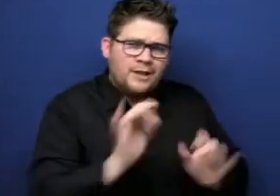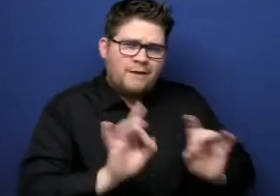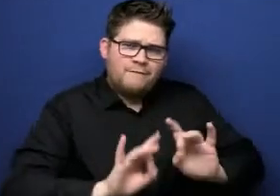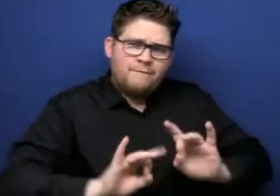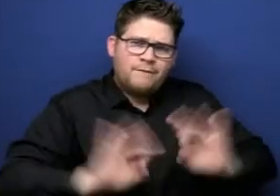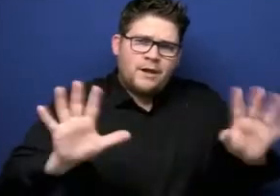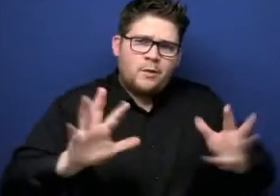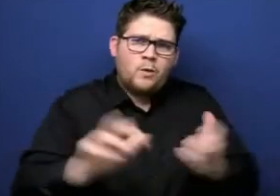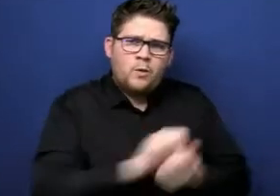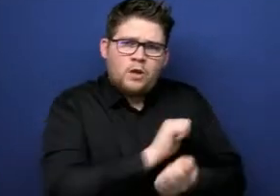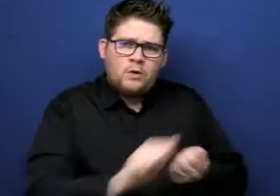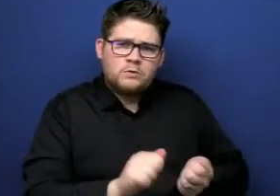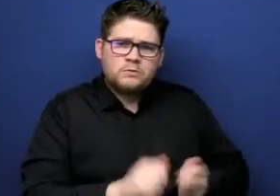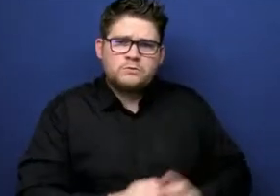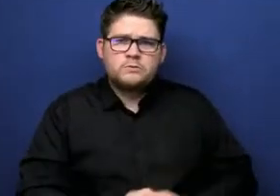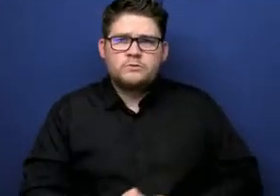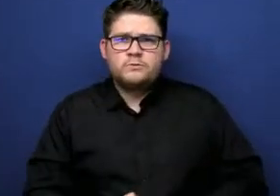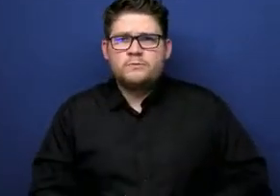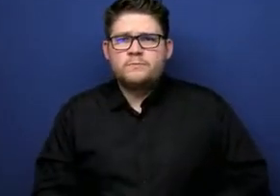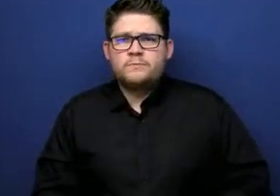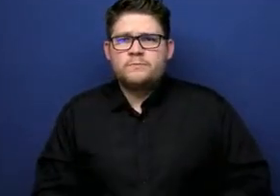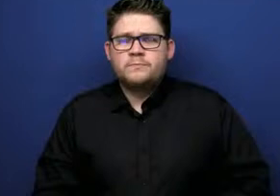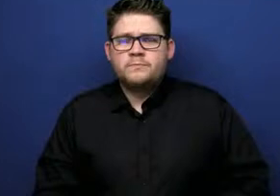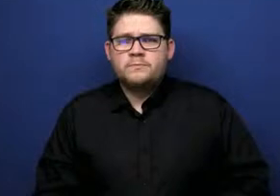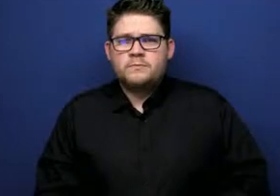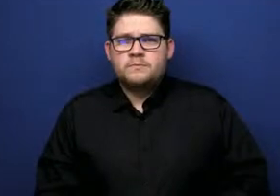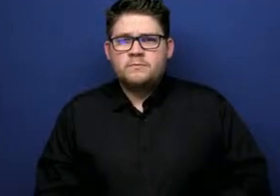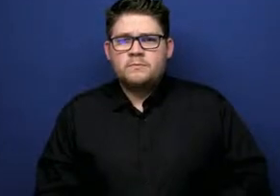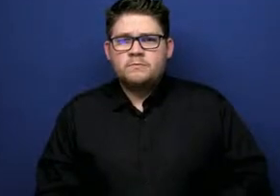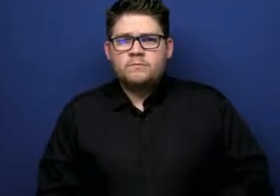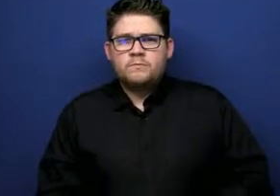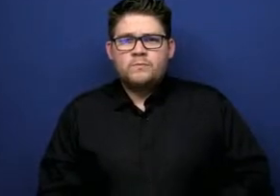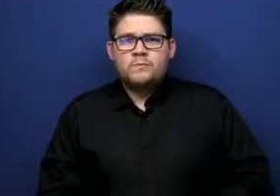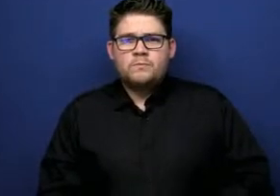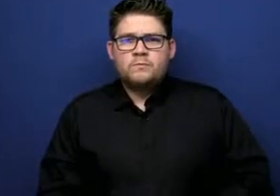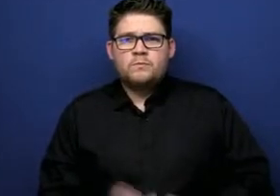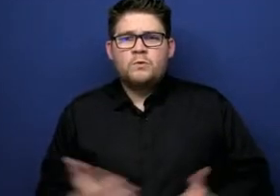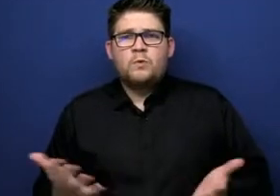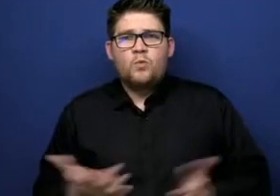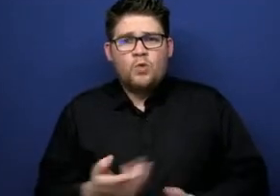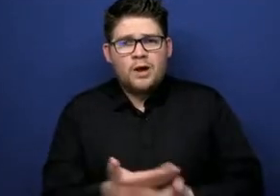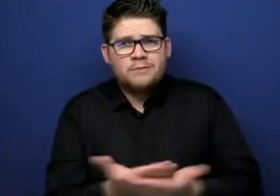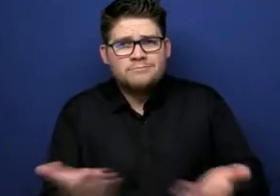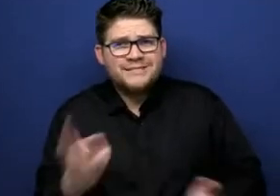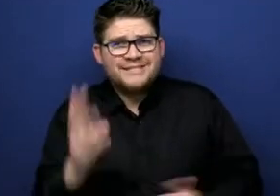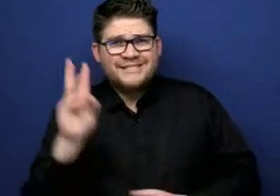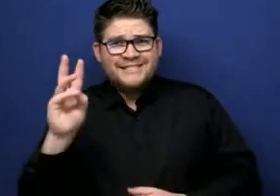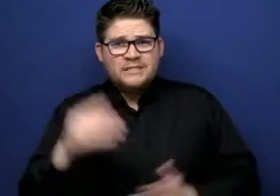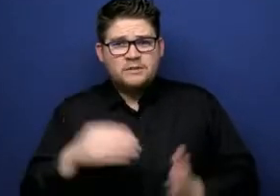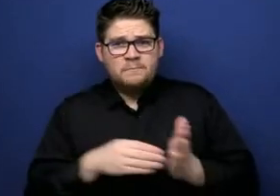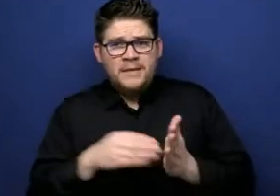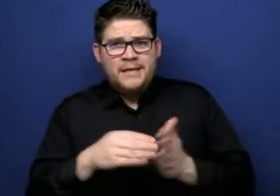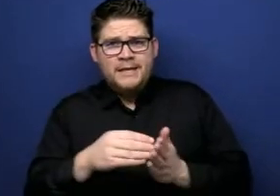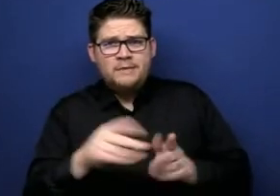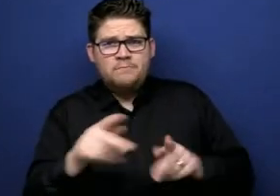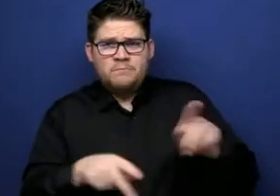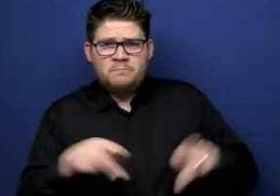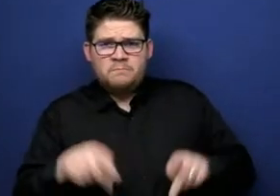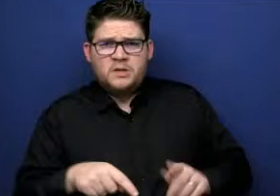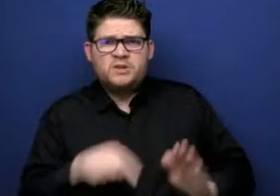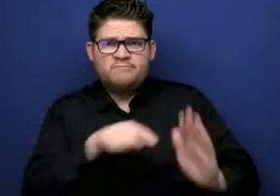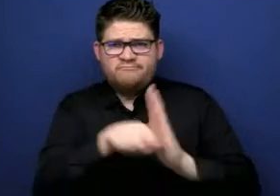well known that there were 6 million Jewish victims, there is less awareness that 1.5 million were